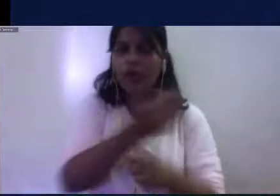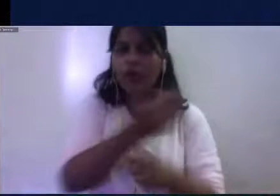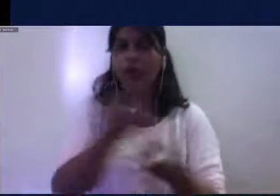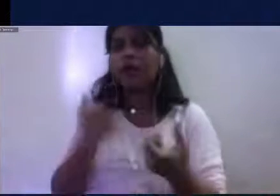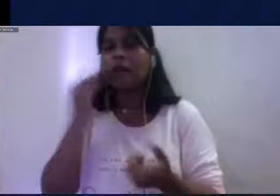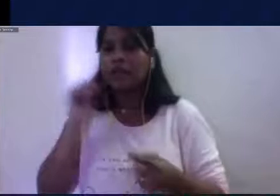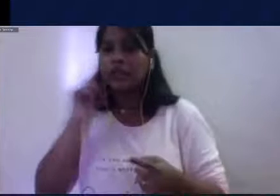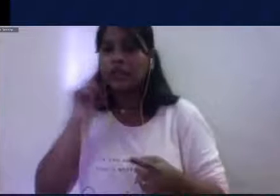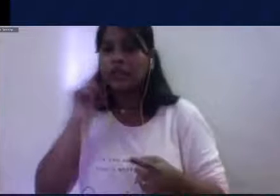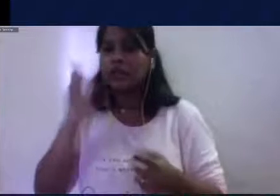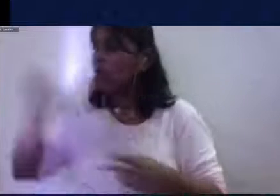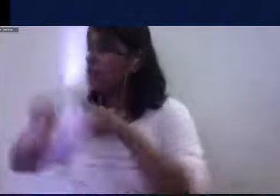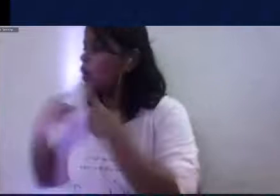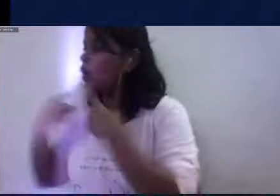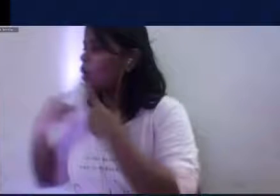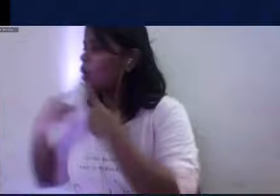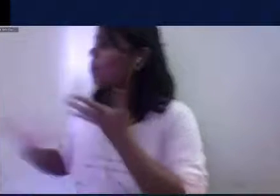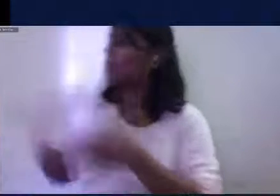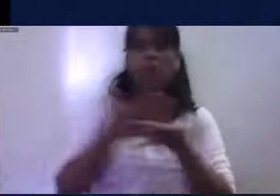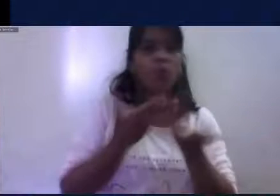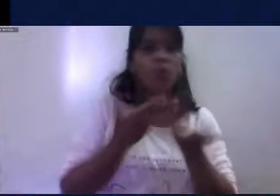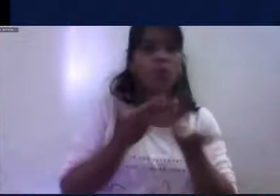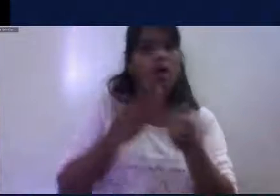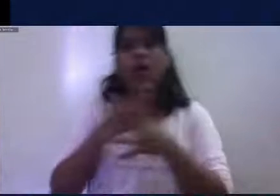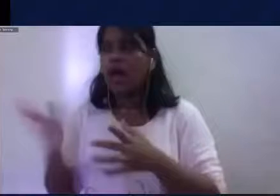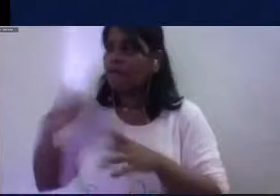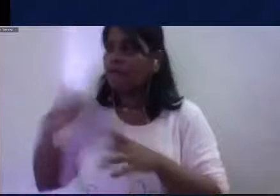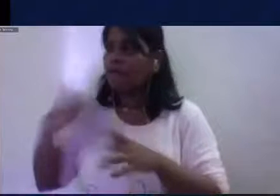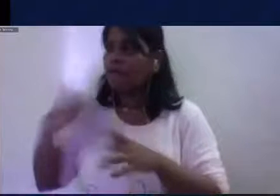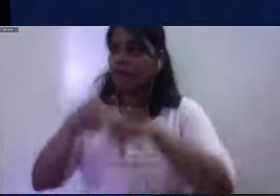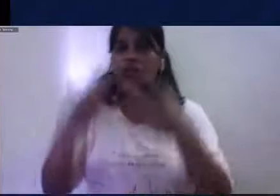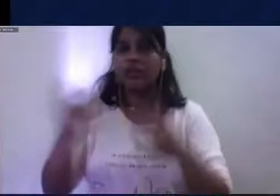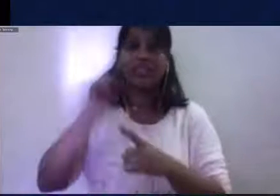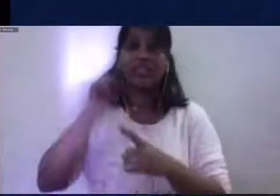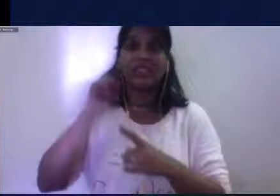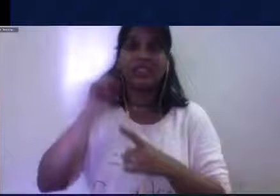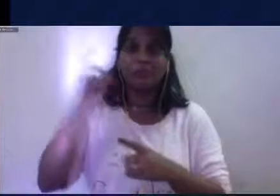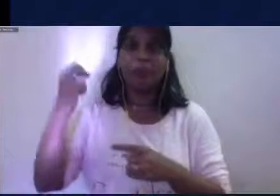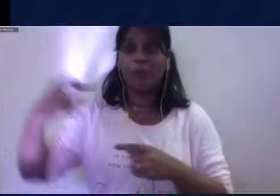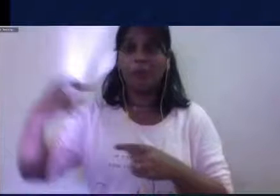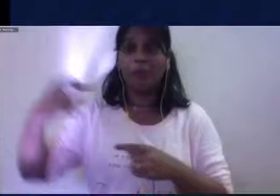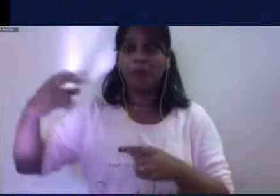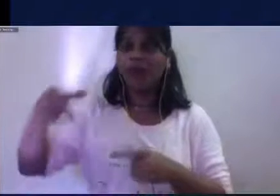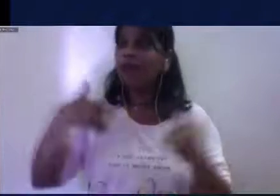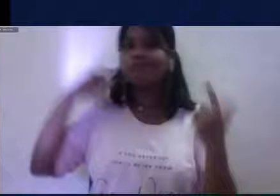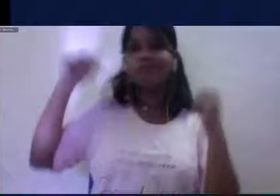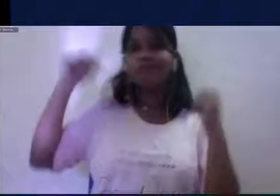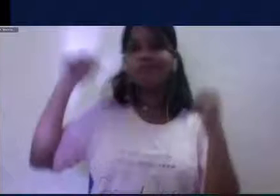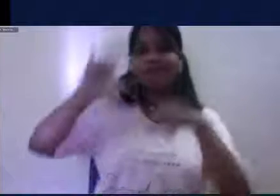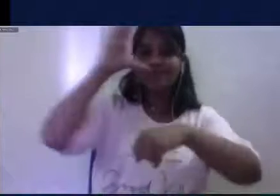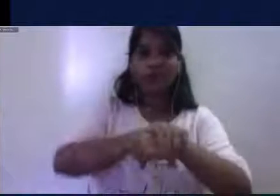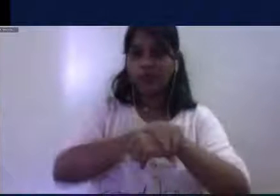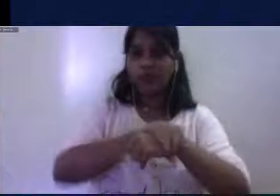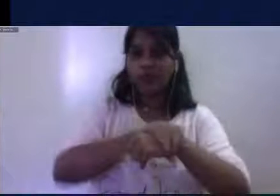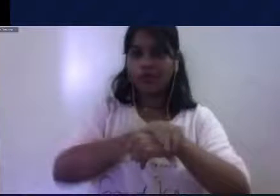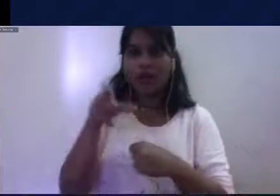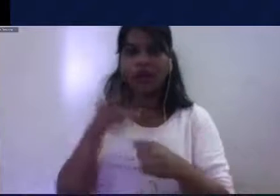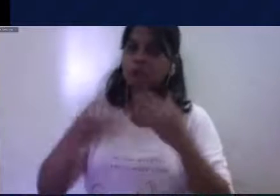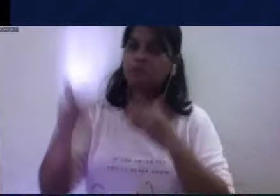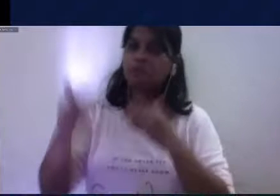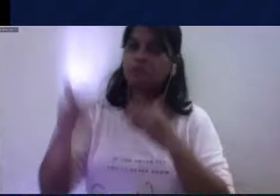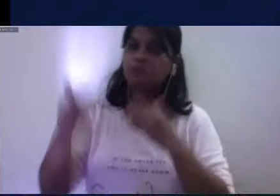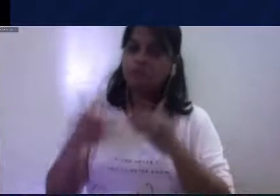some other room to do something else, after the timer timed out, it would keep beeping. This lady would not be able to hear it, and the timer would keep on beeping.